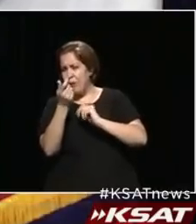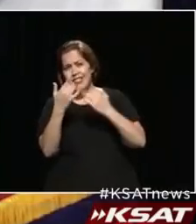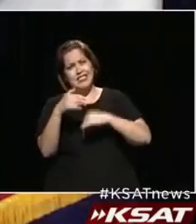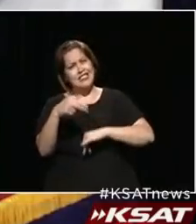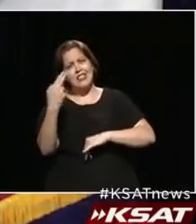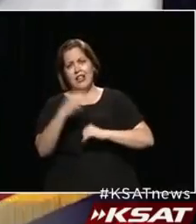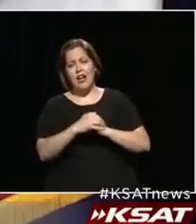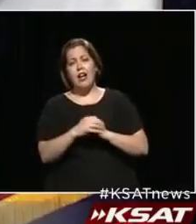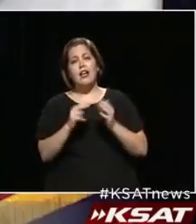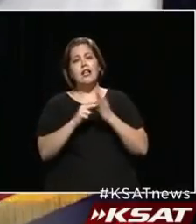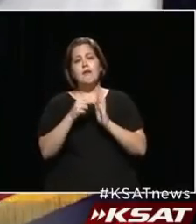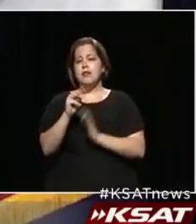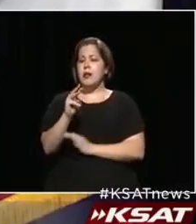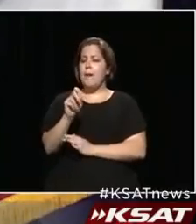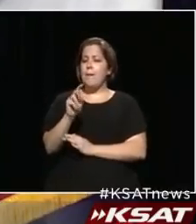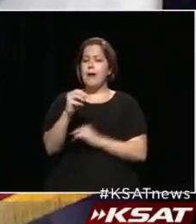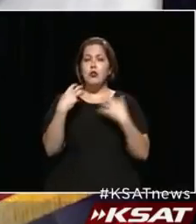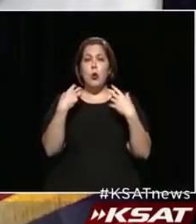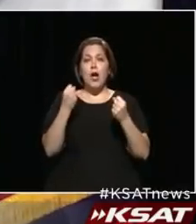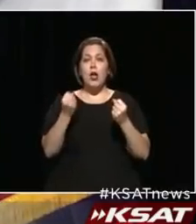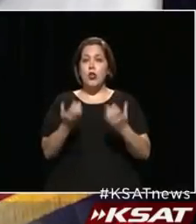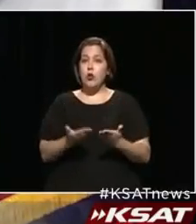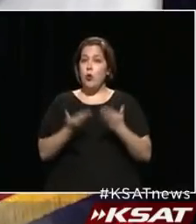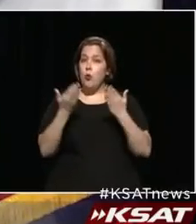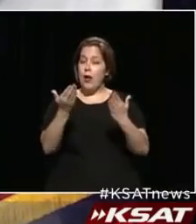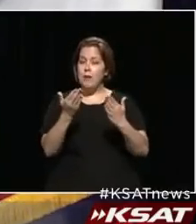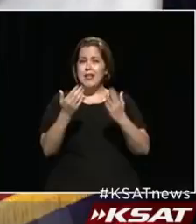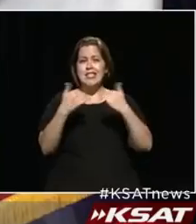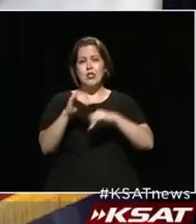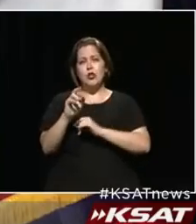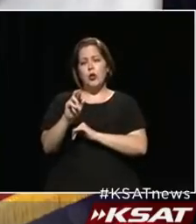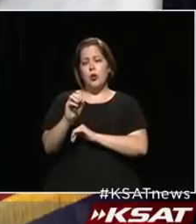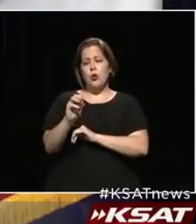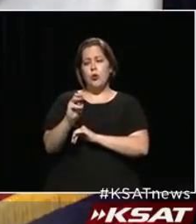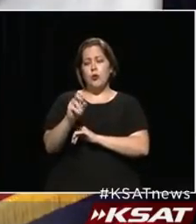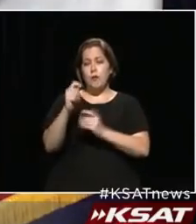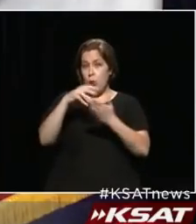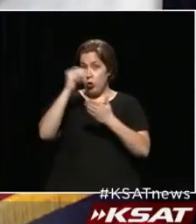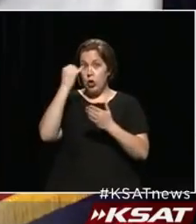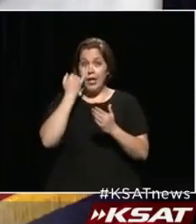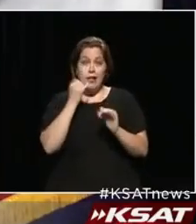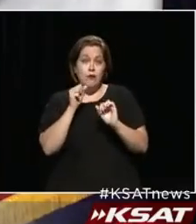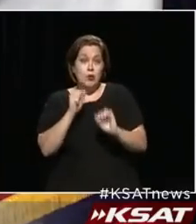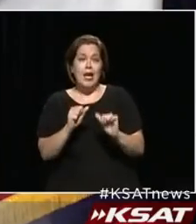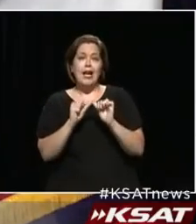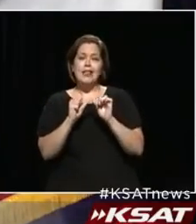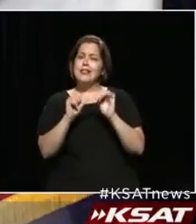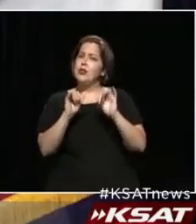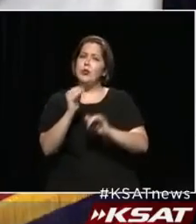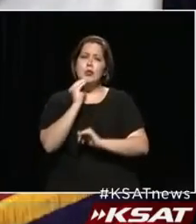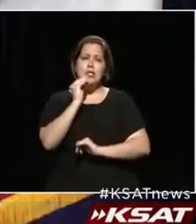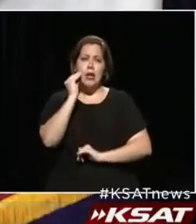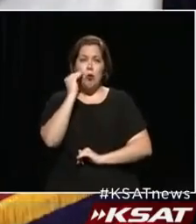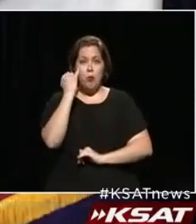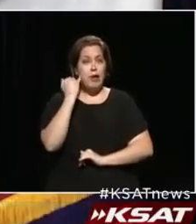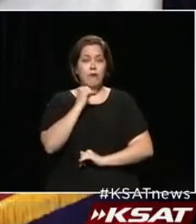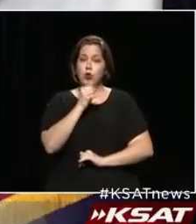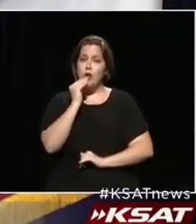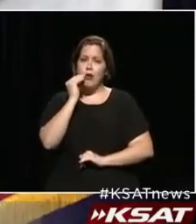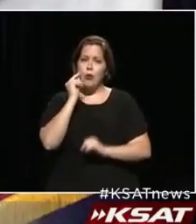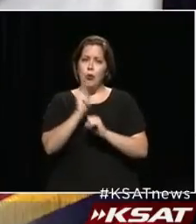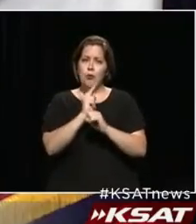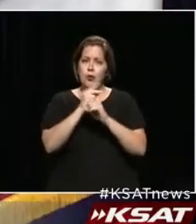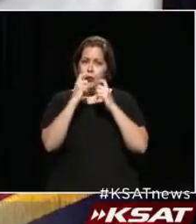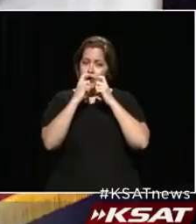high. Therefore, Metro Health recommends remote learning at this time. And if you are able to, continue to stay home. And if you're not at home, please wear a